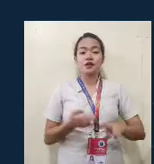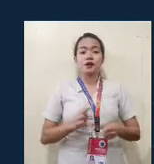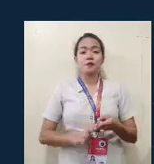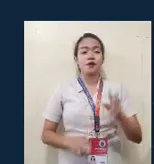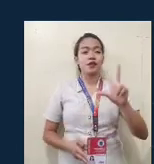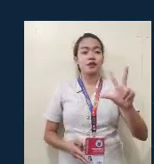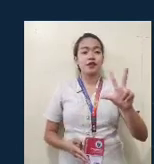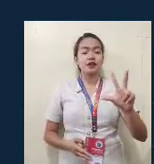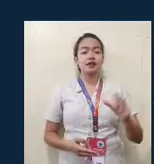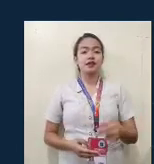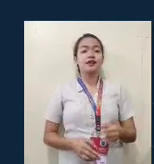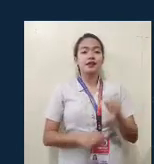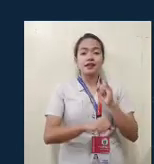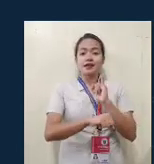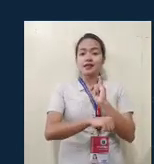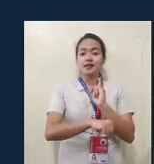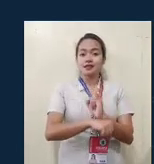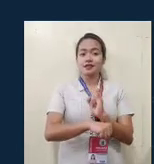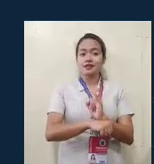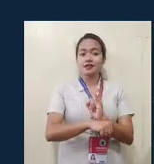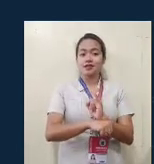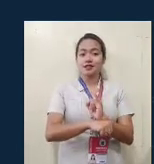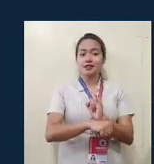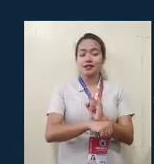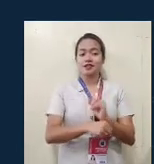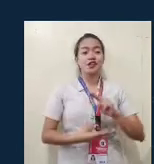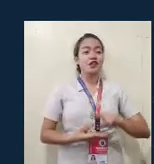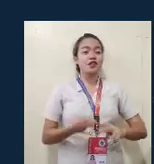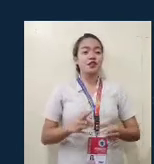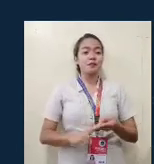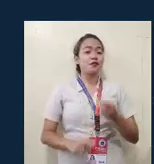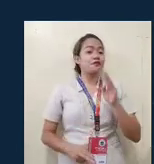Other sector, architecture.